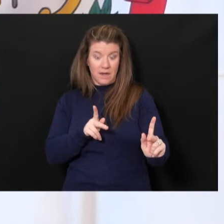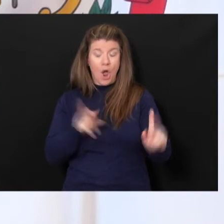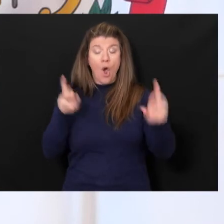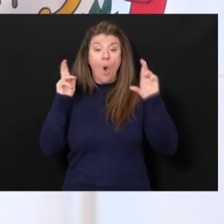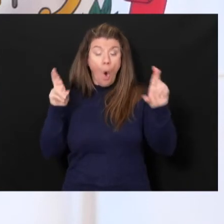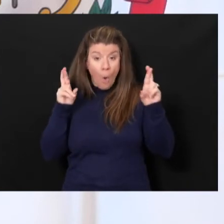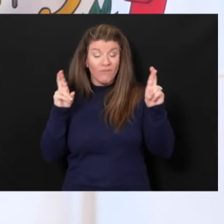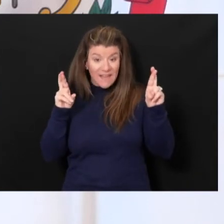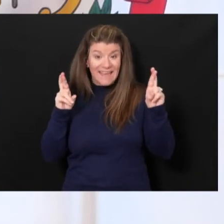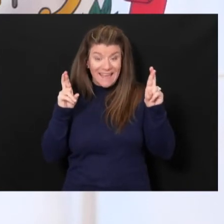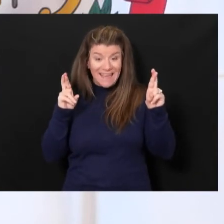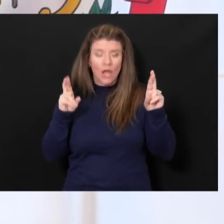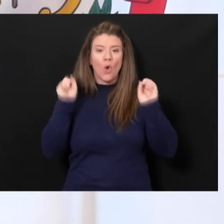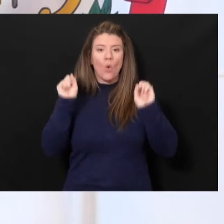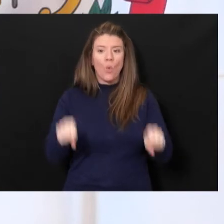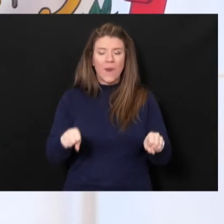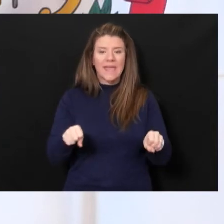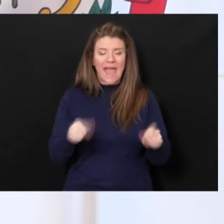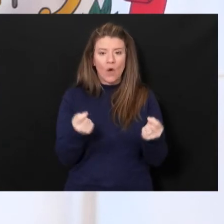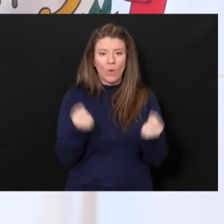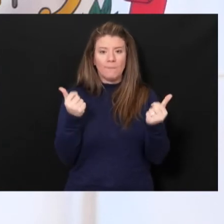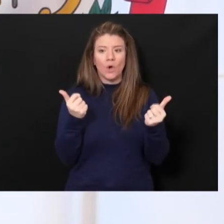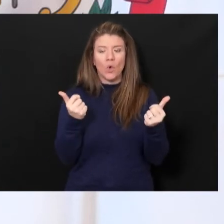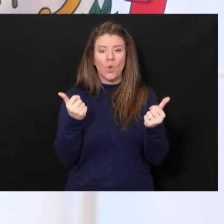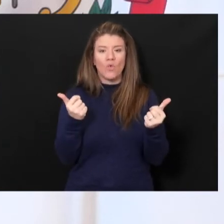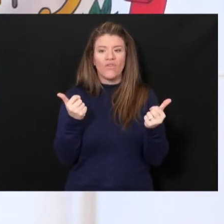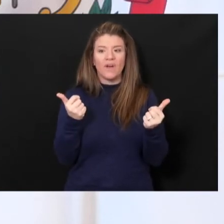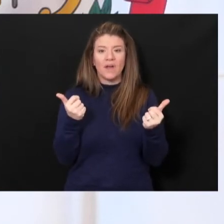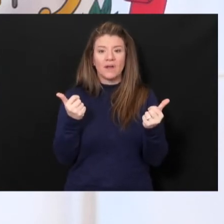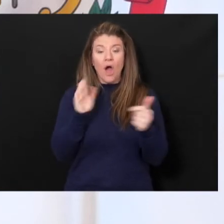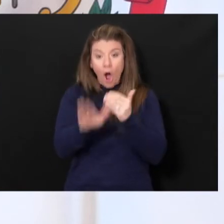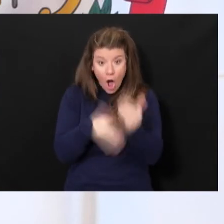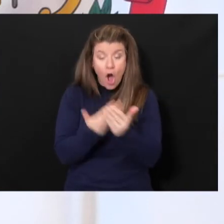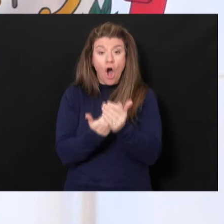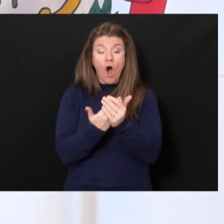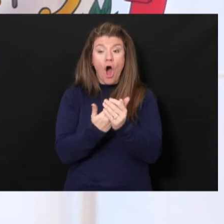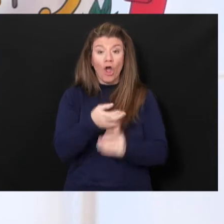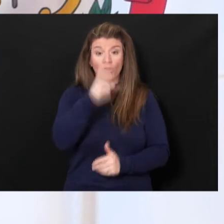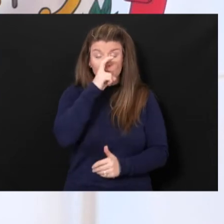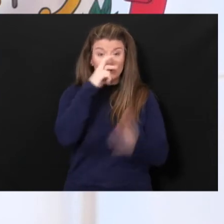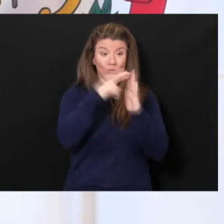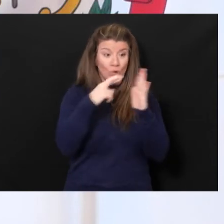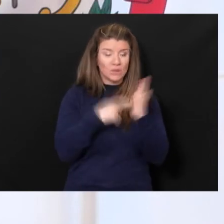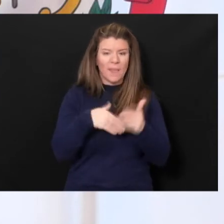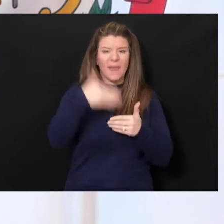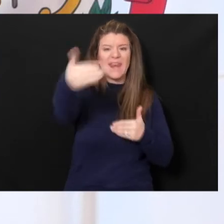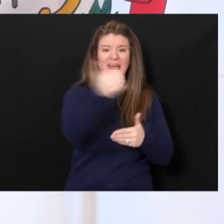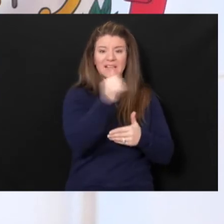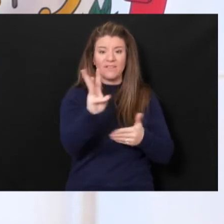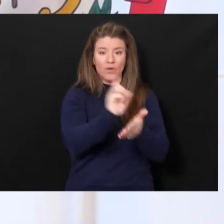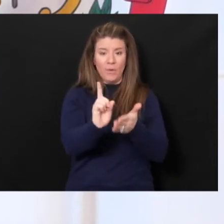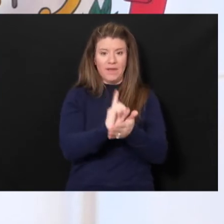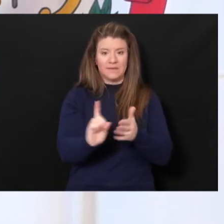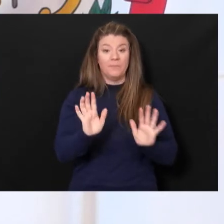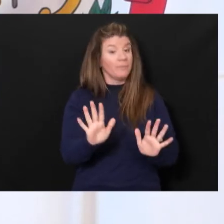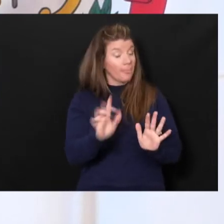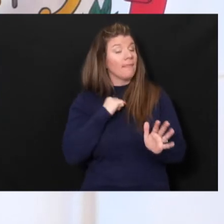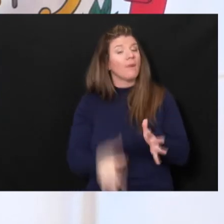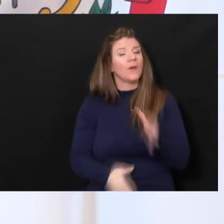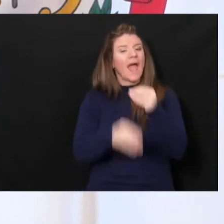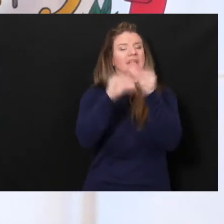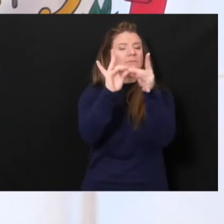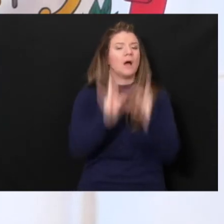Hopefully, we can remove every single one of these limitations in the next couple of weeks. Now, let me just talk to you just 1 second about